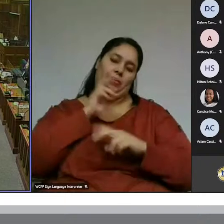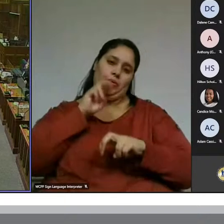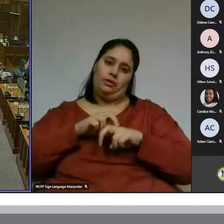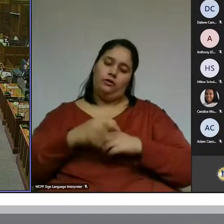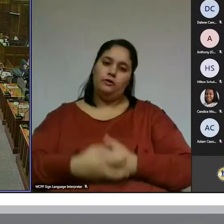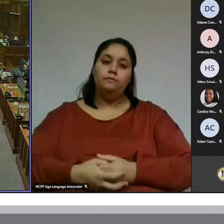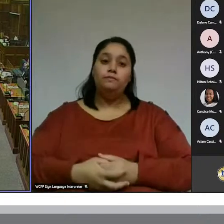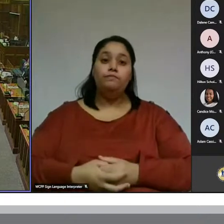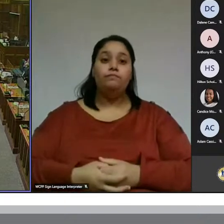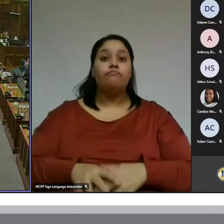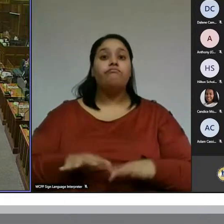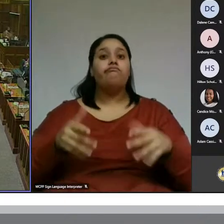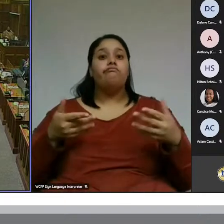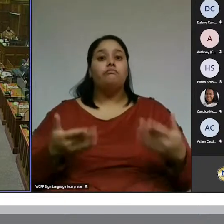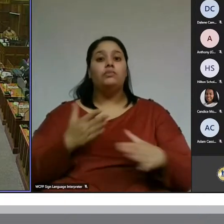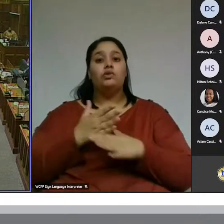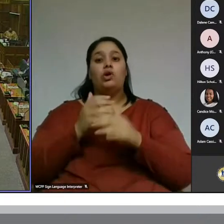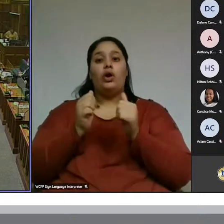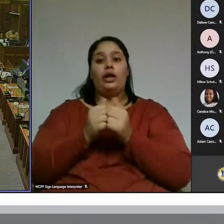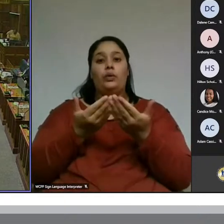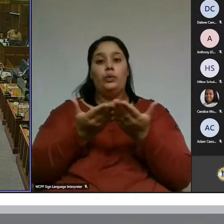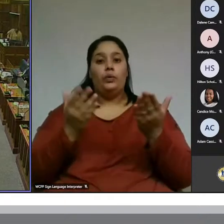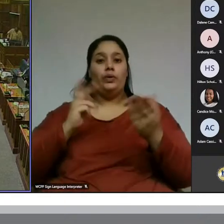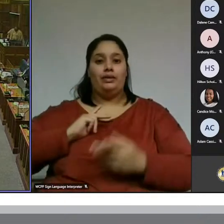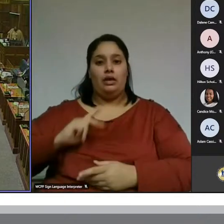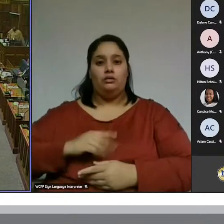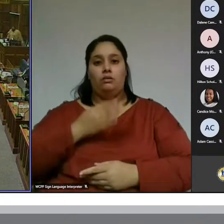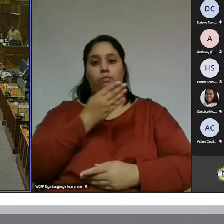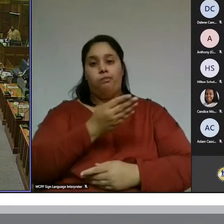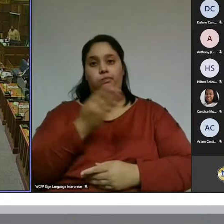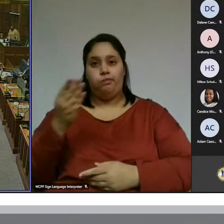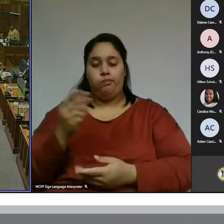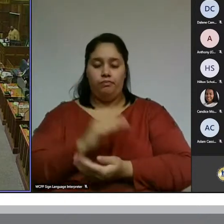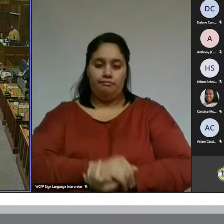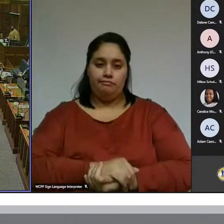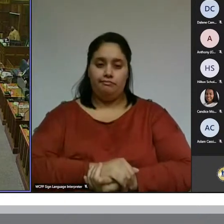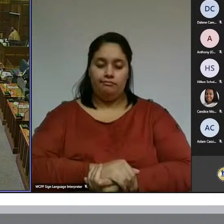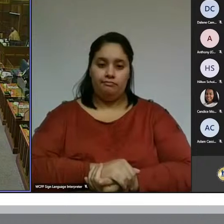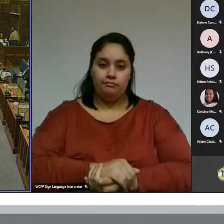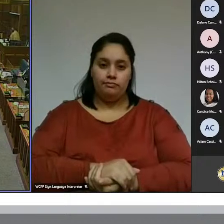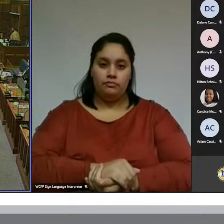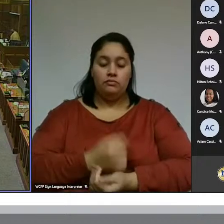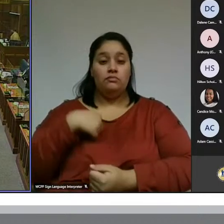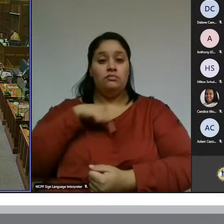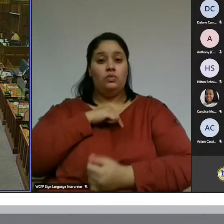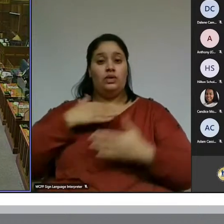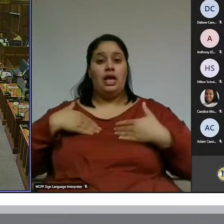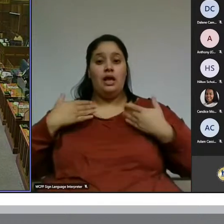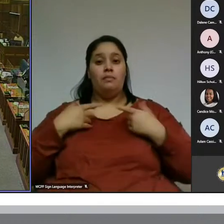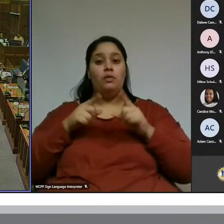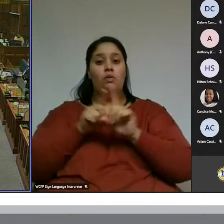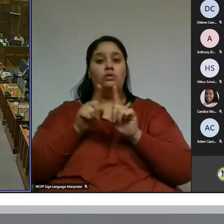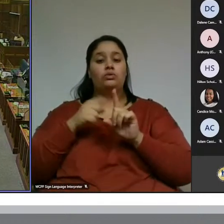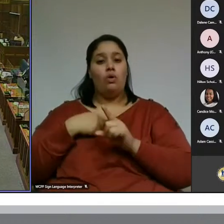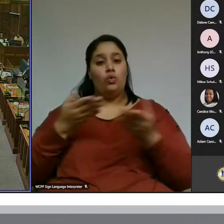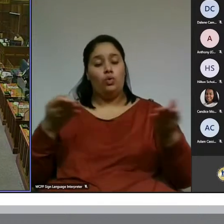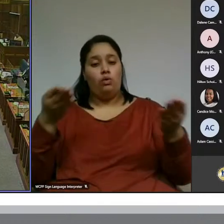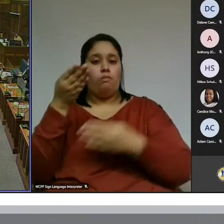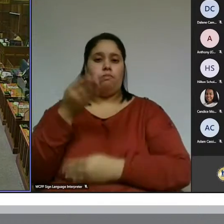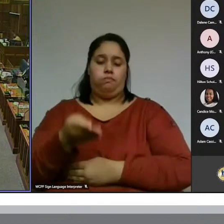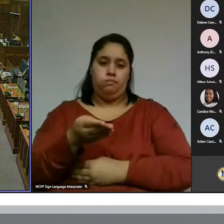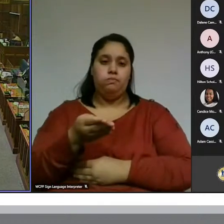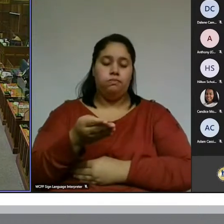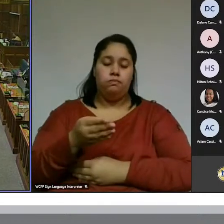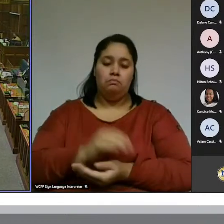So colleagues and guests on the platform, we are very pleased to have you